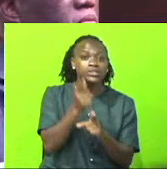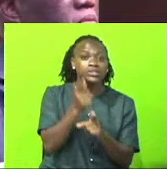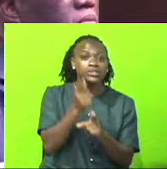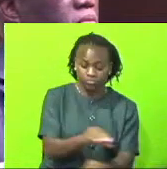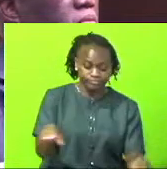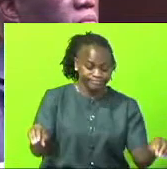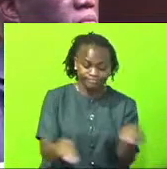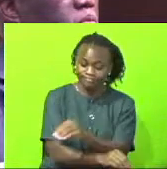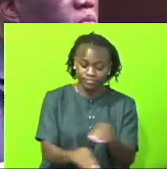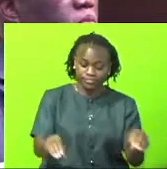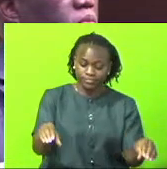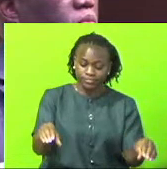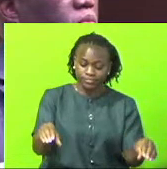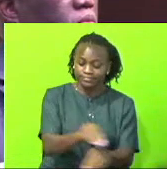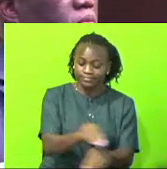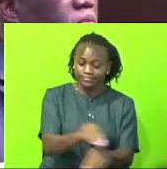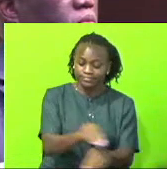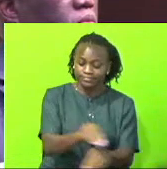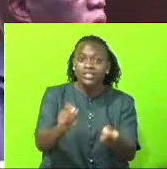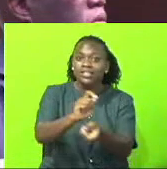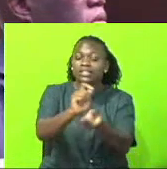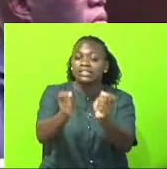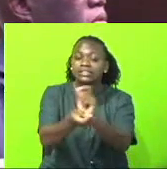political party to the other.